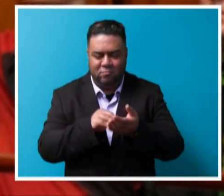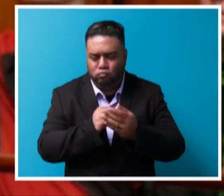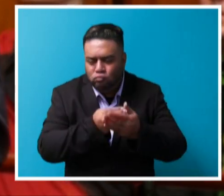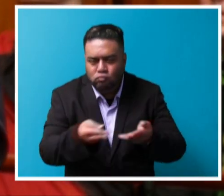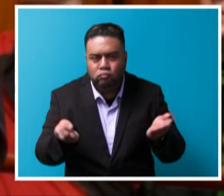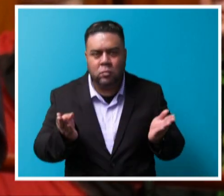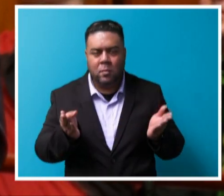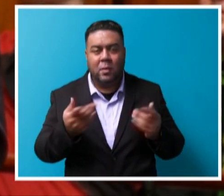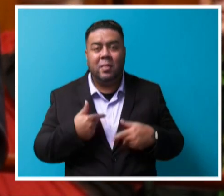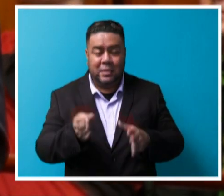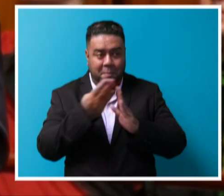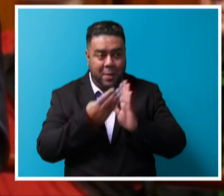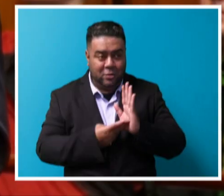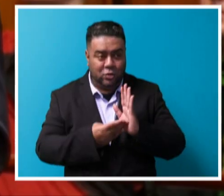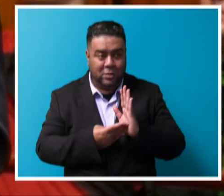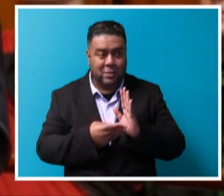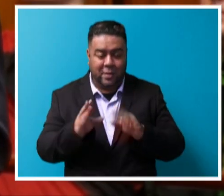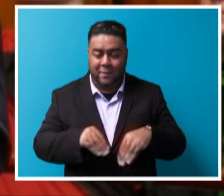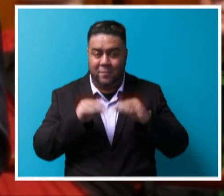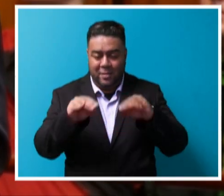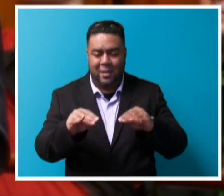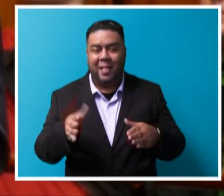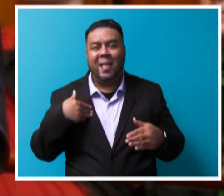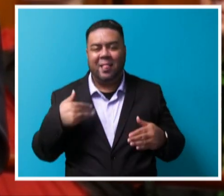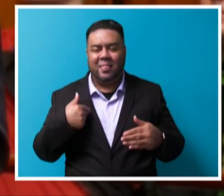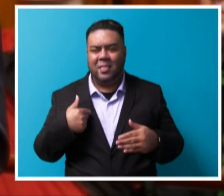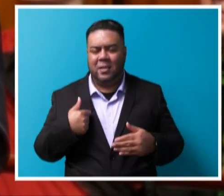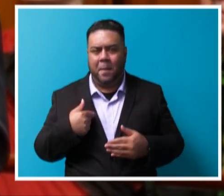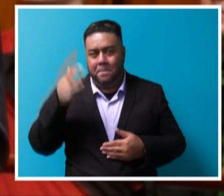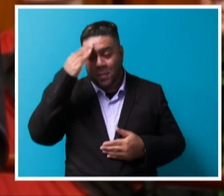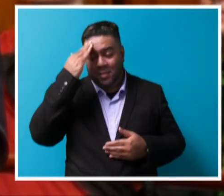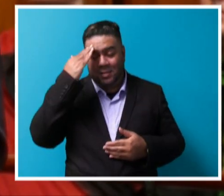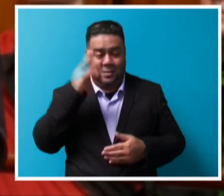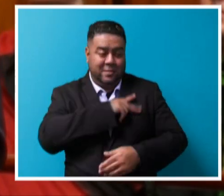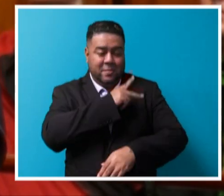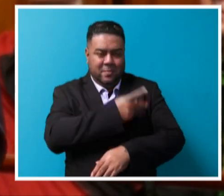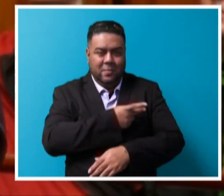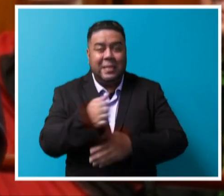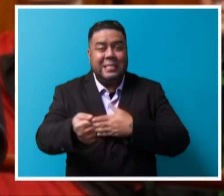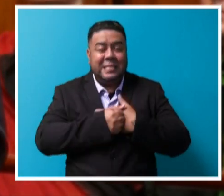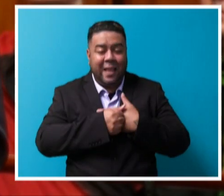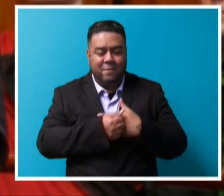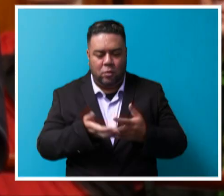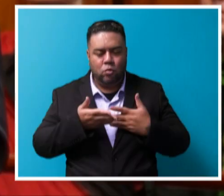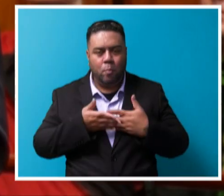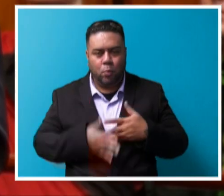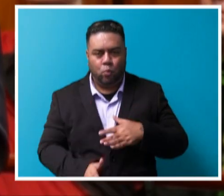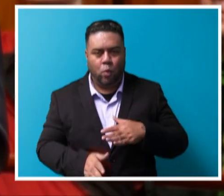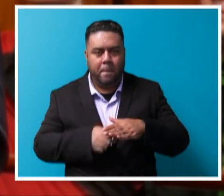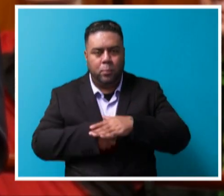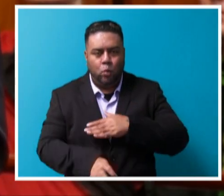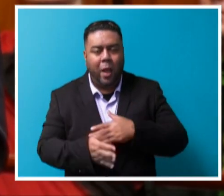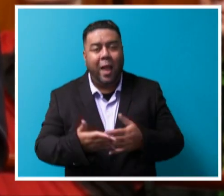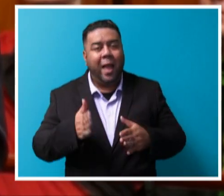this budget invests in a healthier mothers, safer childbirth, healthier